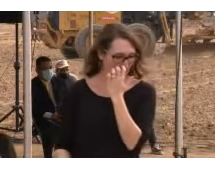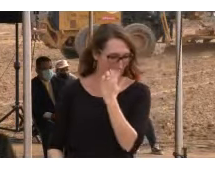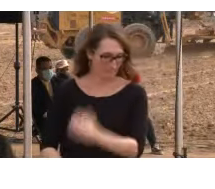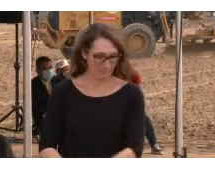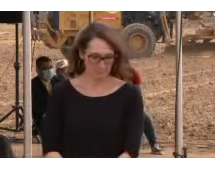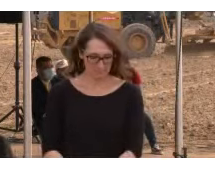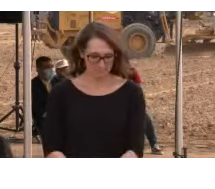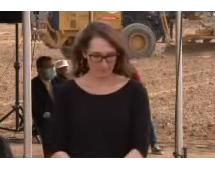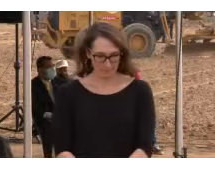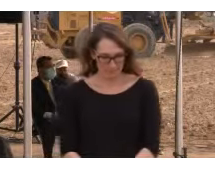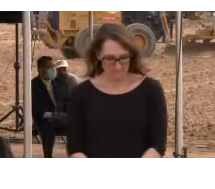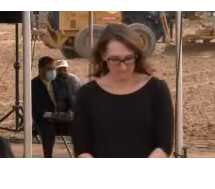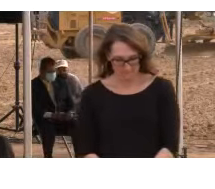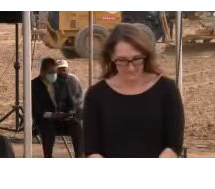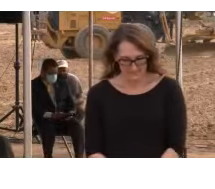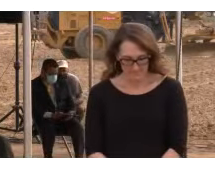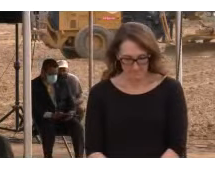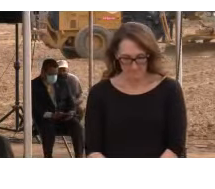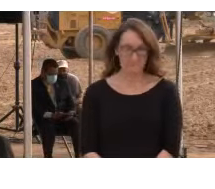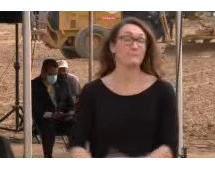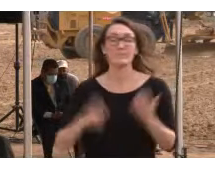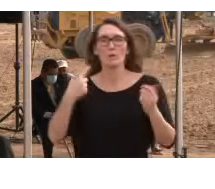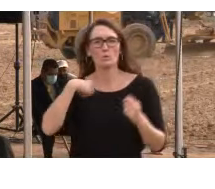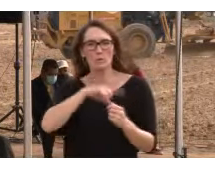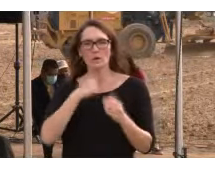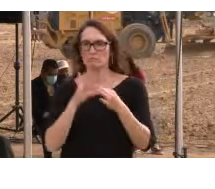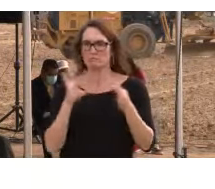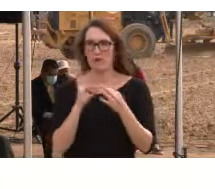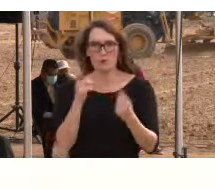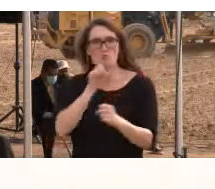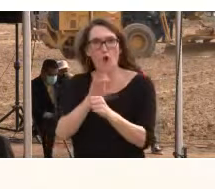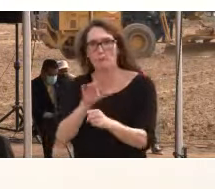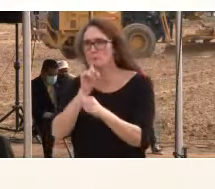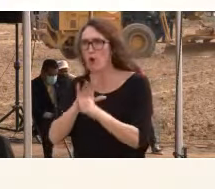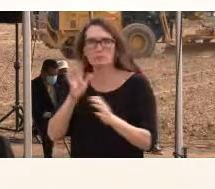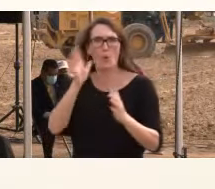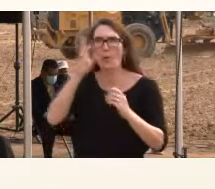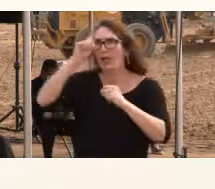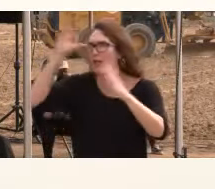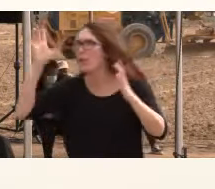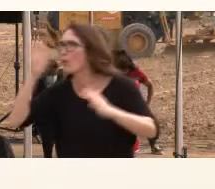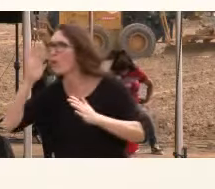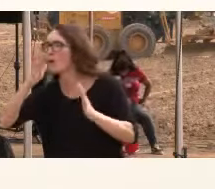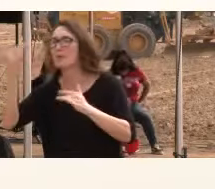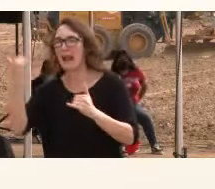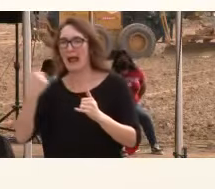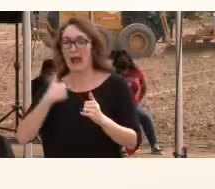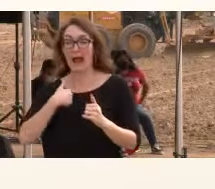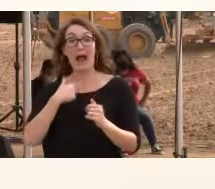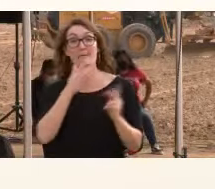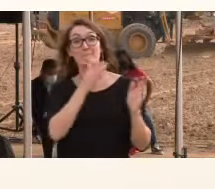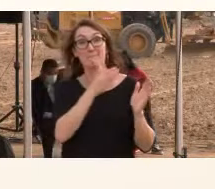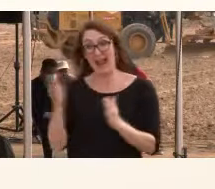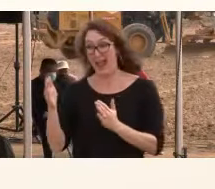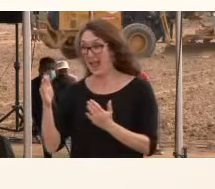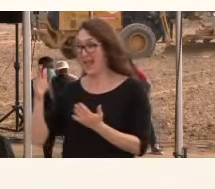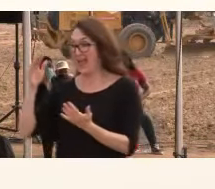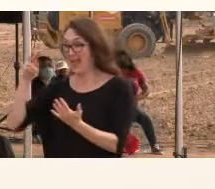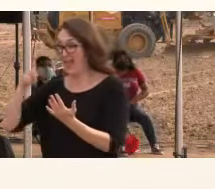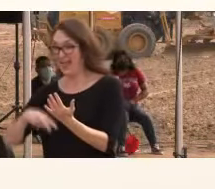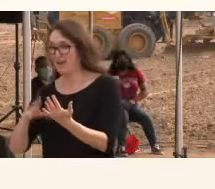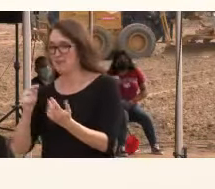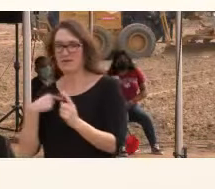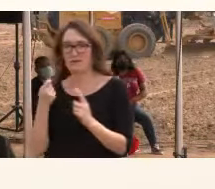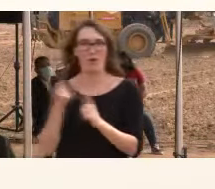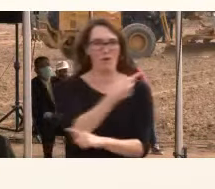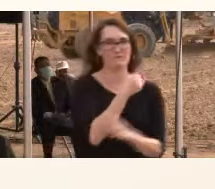We talked a little bit about promises and the power of the community, and now it's my distinct pleasure to go off script just a little bit. We're going to change the agenda, but I want